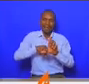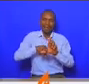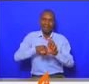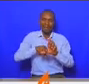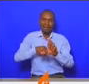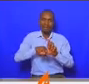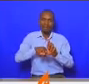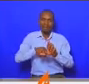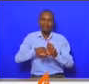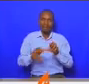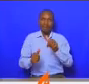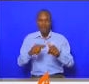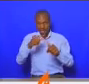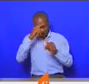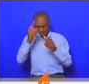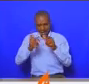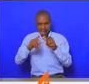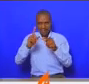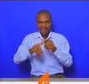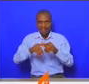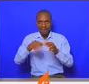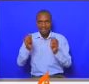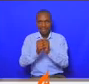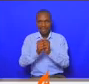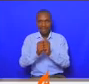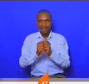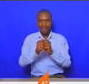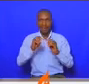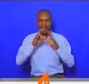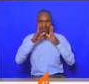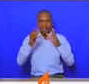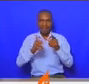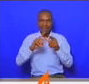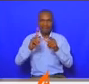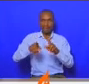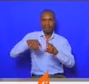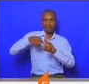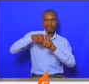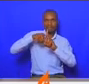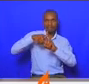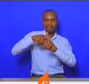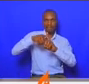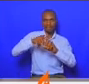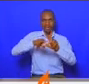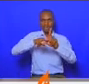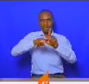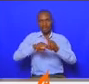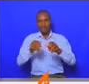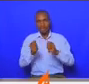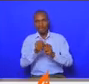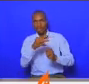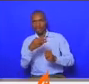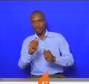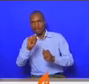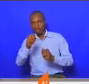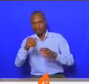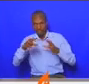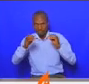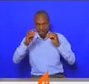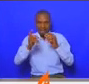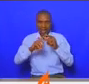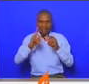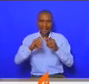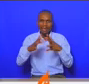around and saw, we have 10 teachers, we hardly have 5 desks for them, we need playing